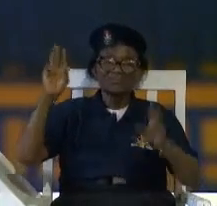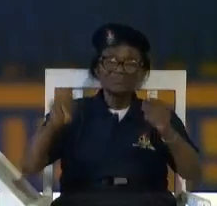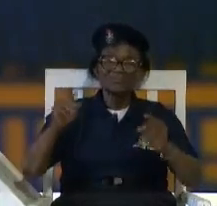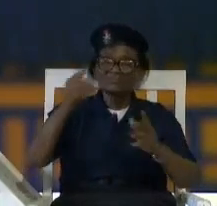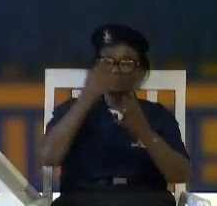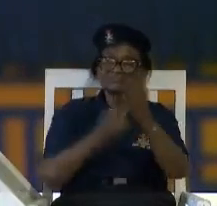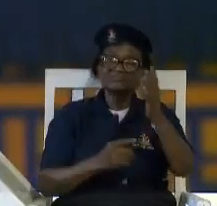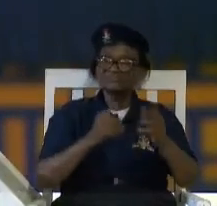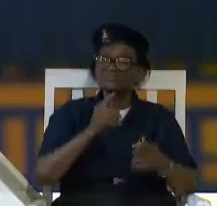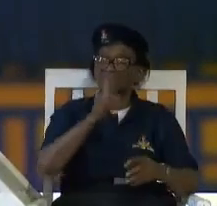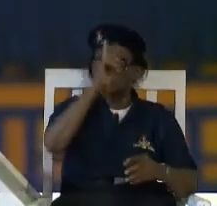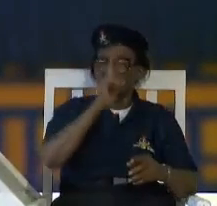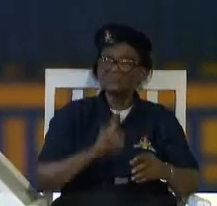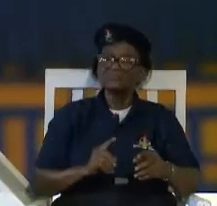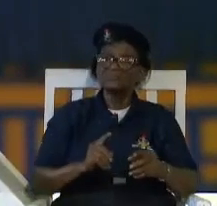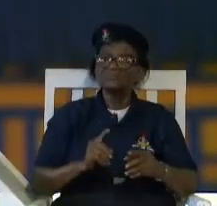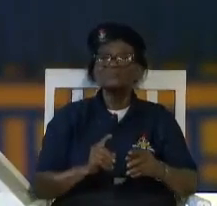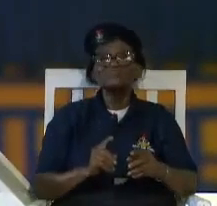in him.